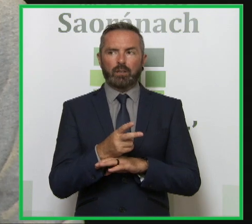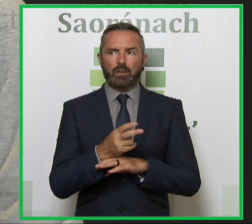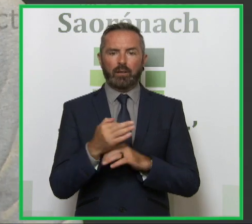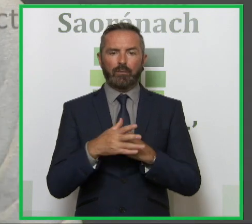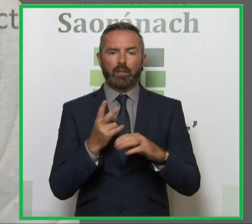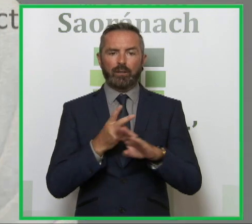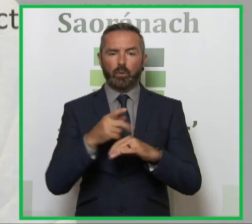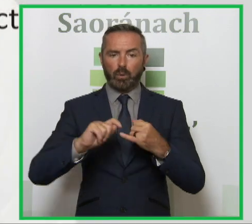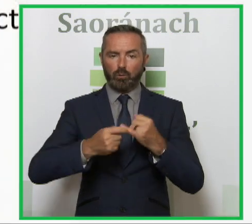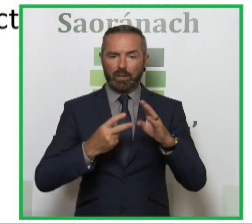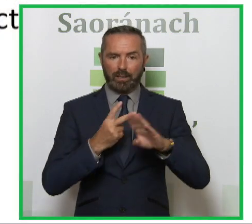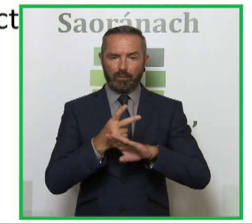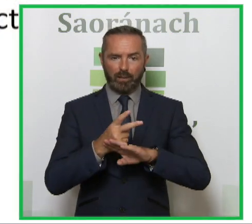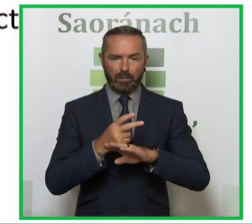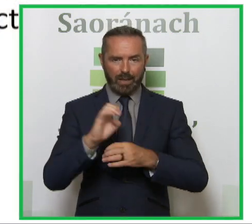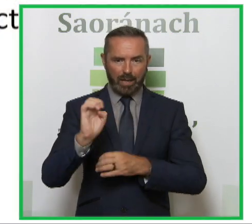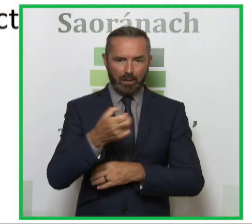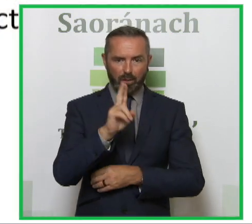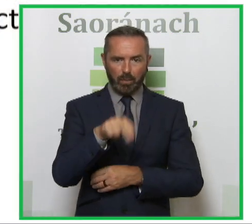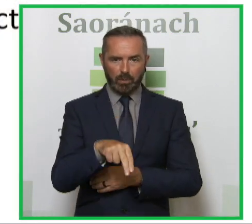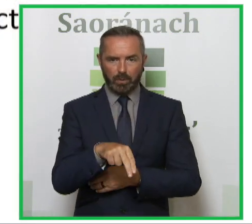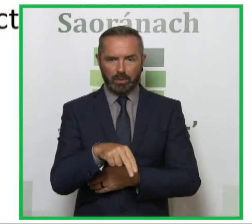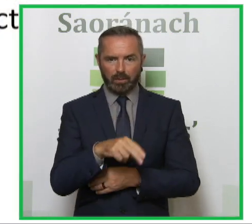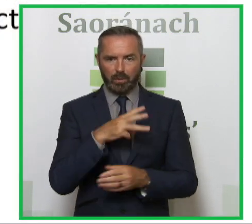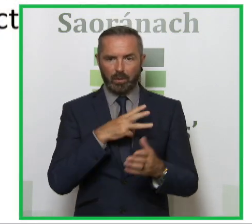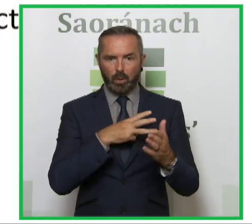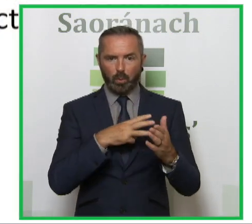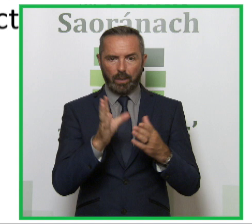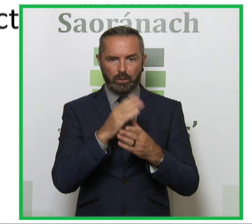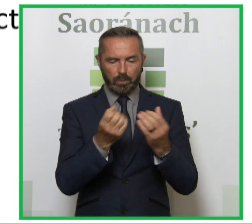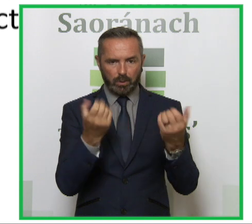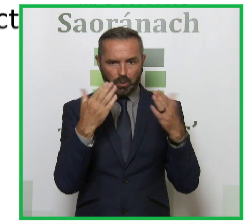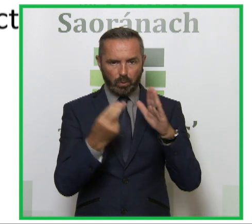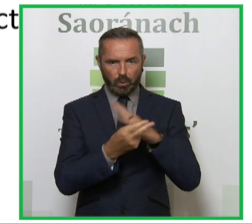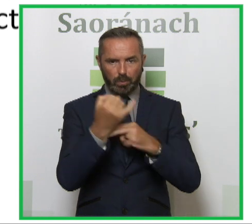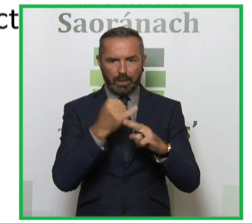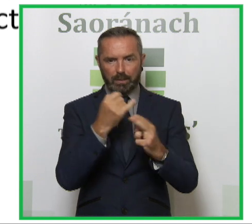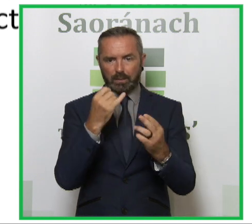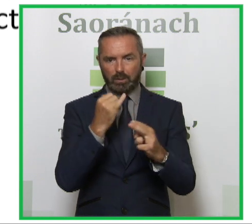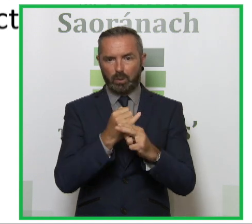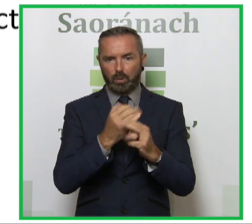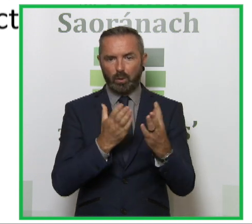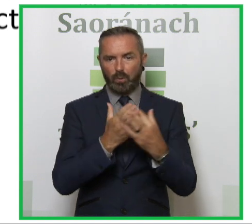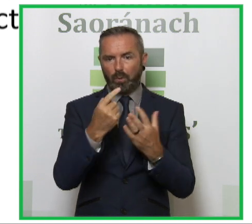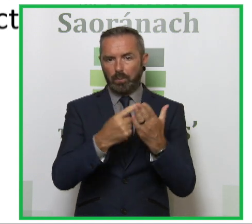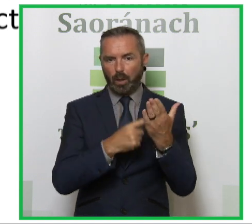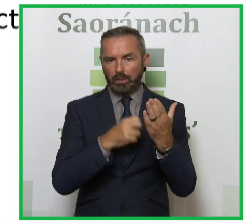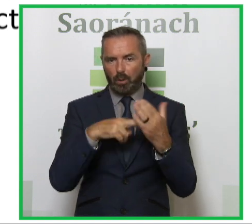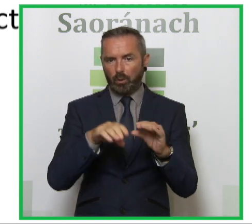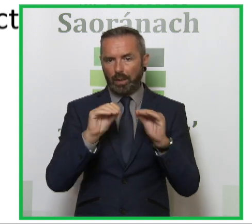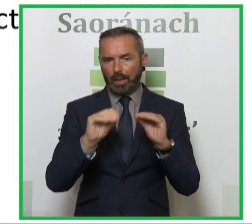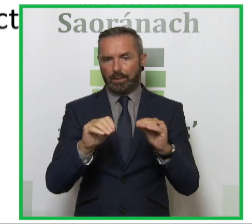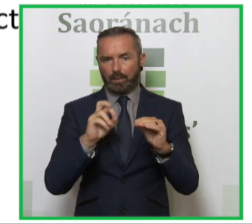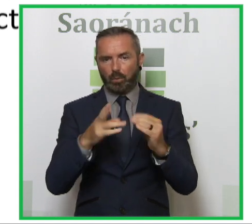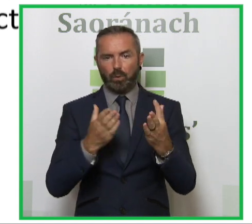to intervene as early as possible. So where a situation is flagged in a school, either through a policy or through the education piece or